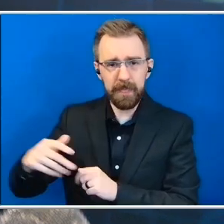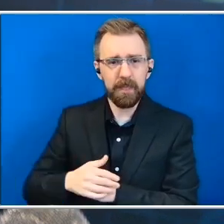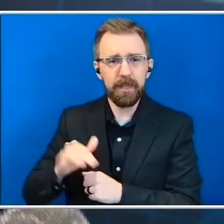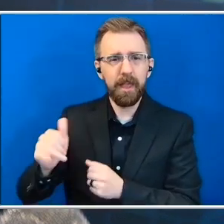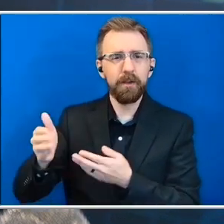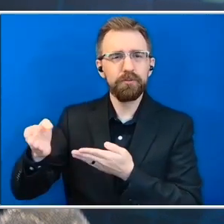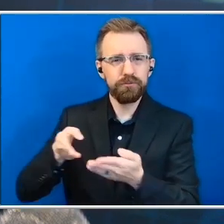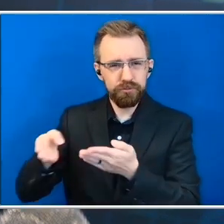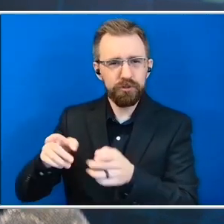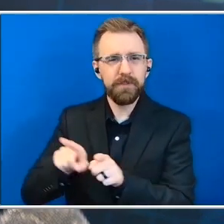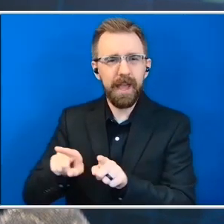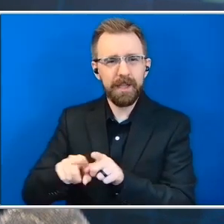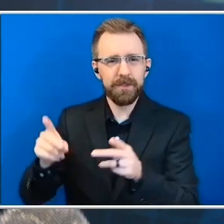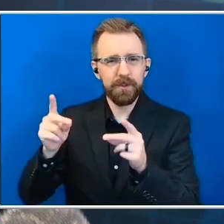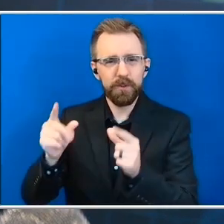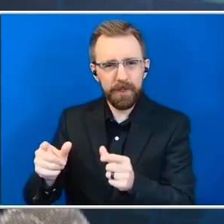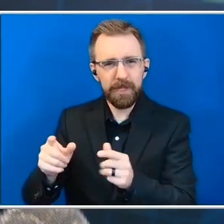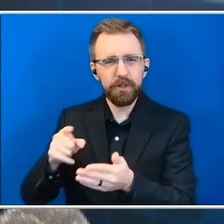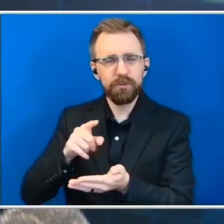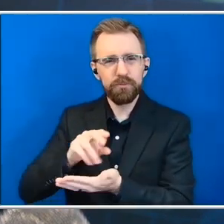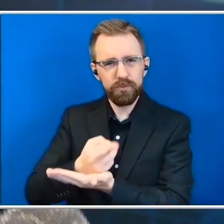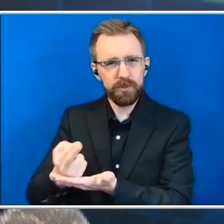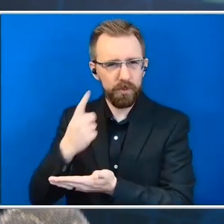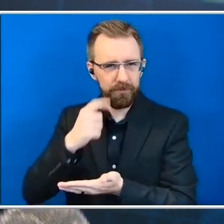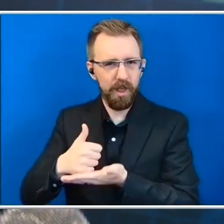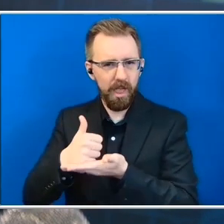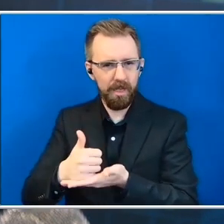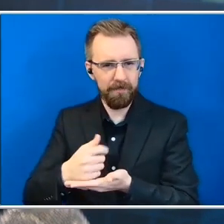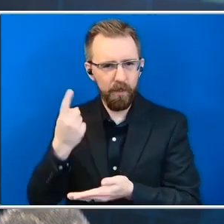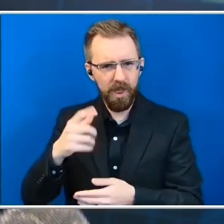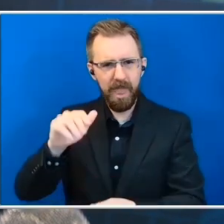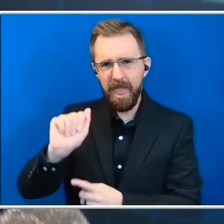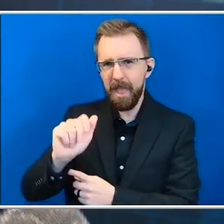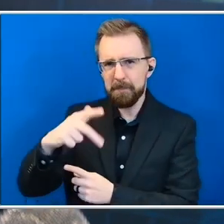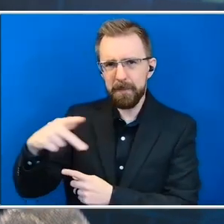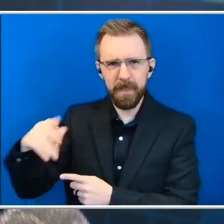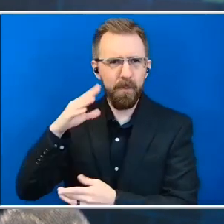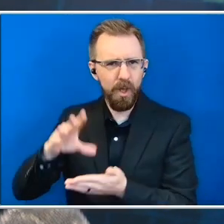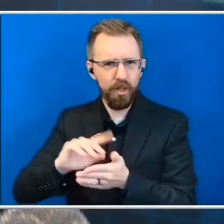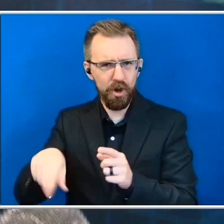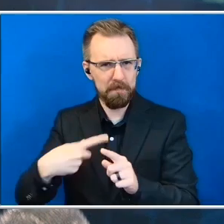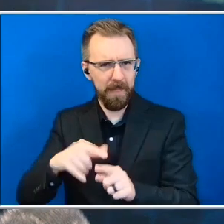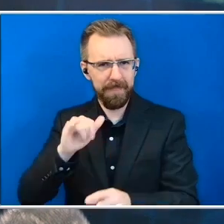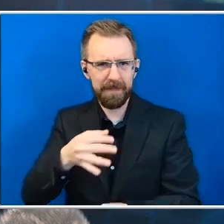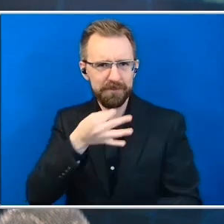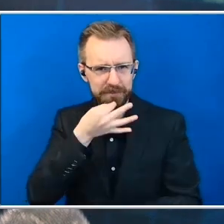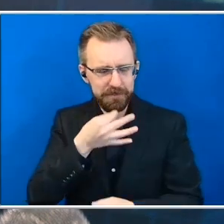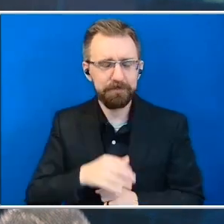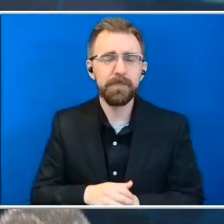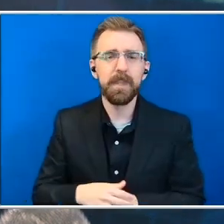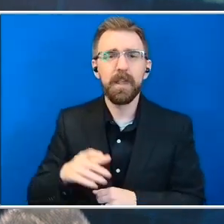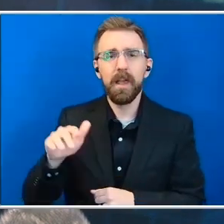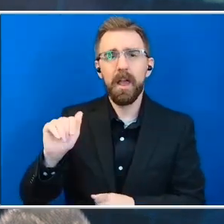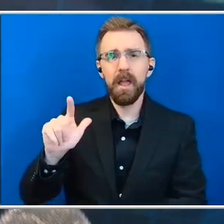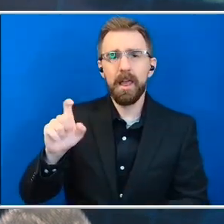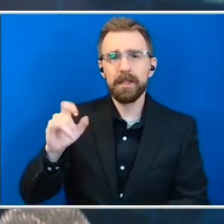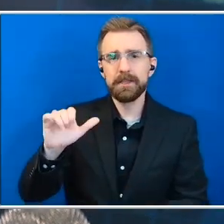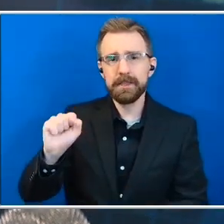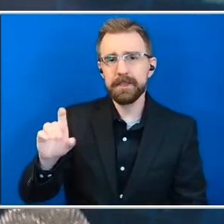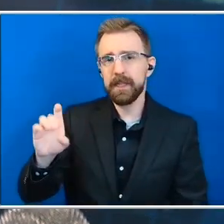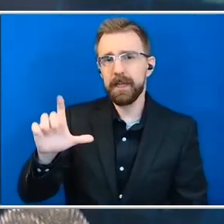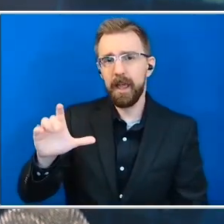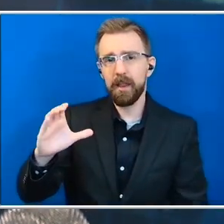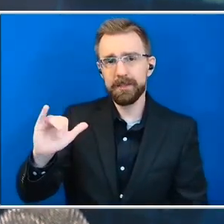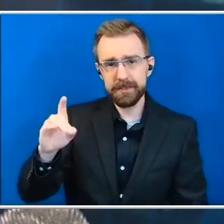quick resource for help. You wonder what an APP is. You're going to learn about that in just a minute. Alexis Del Cid caught up with one of the